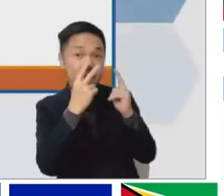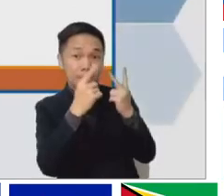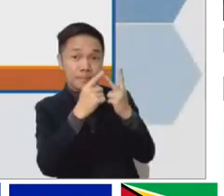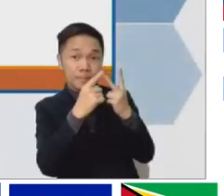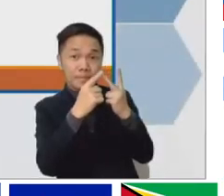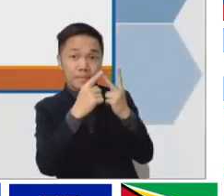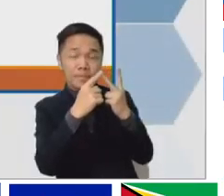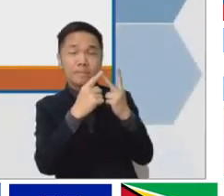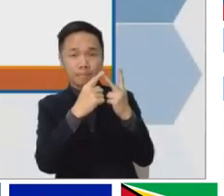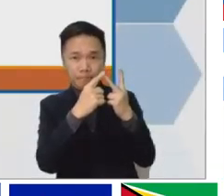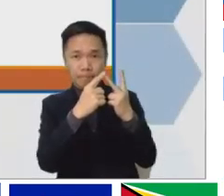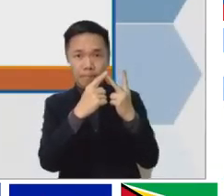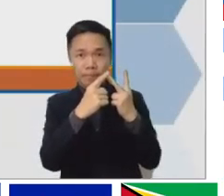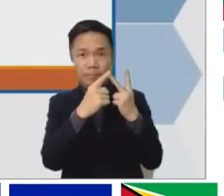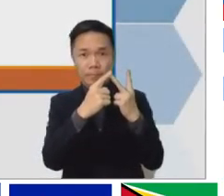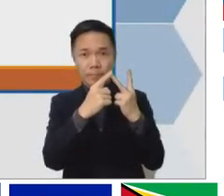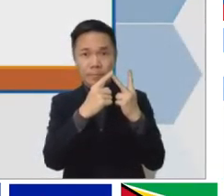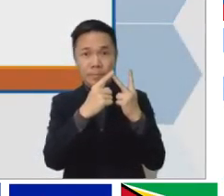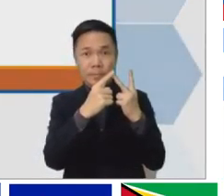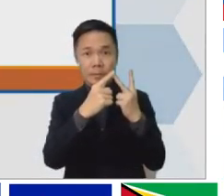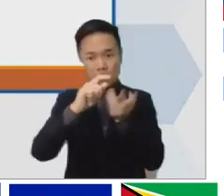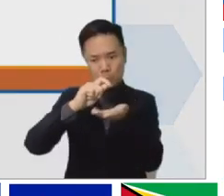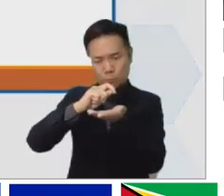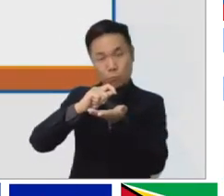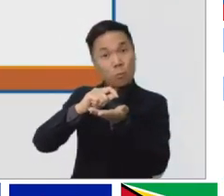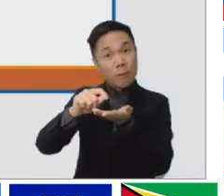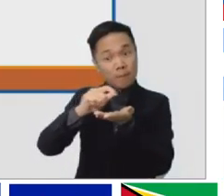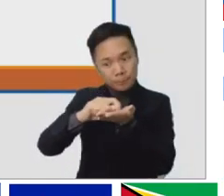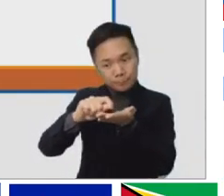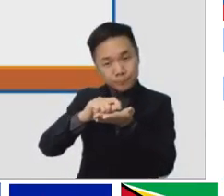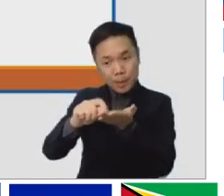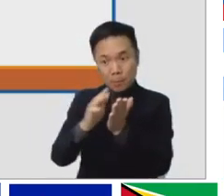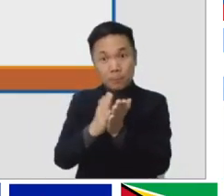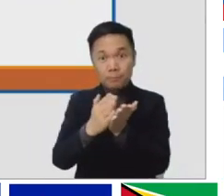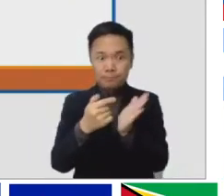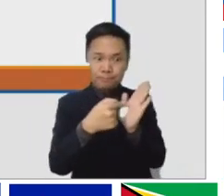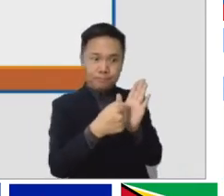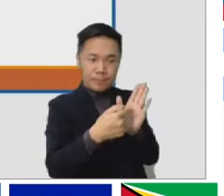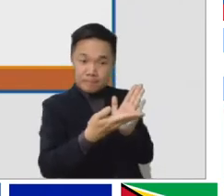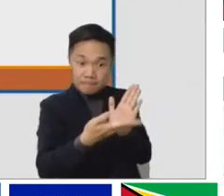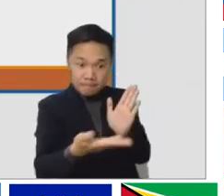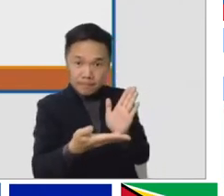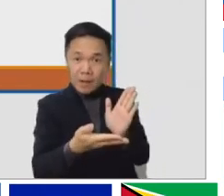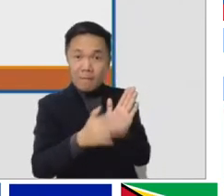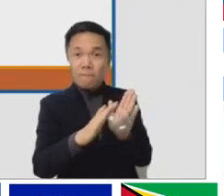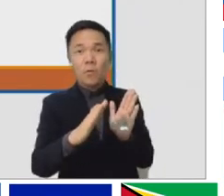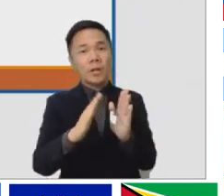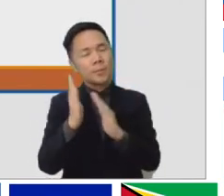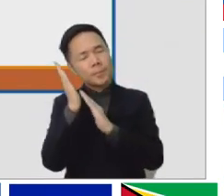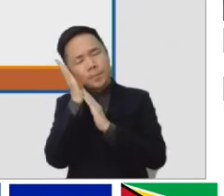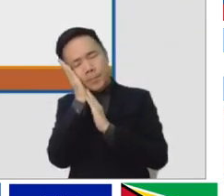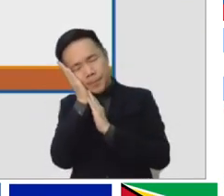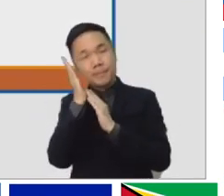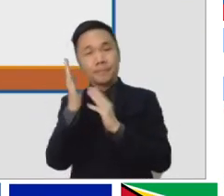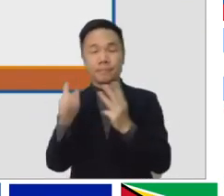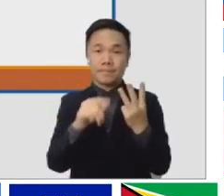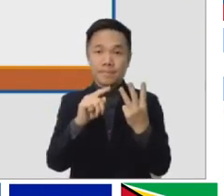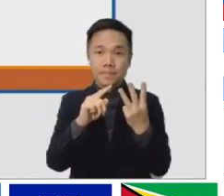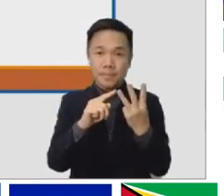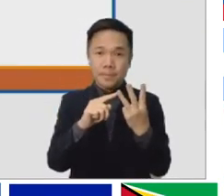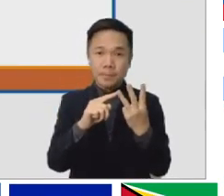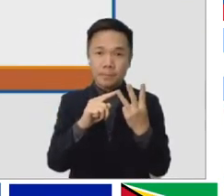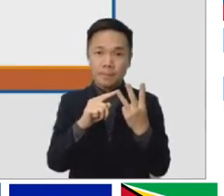doing menus for those in the shelters. And also something we're quite proud of, something we worked with